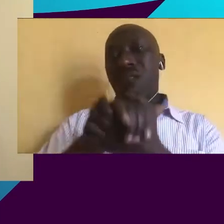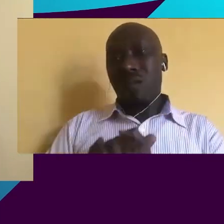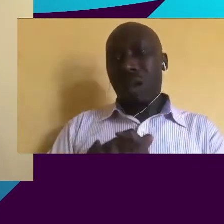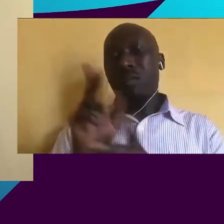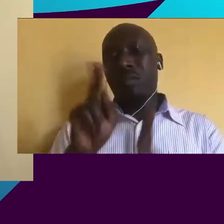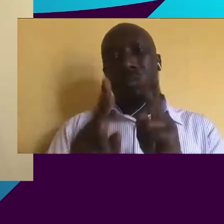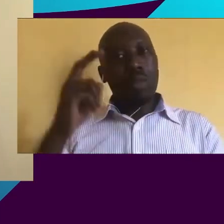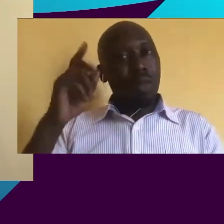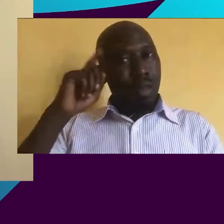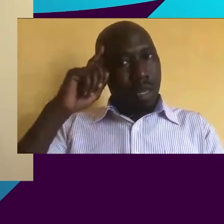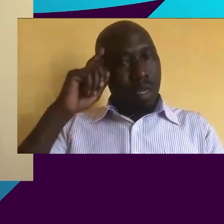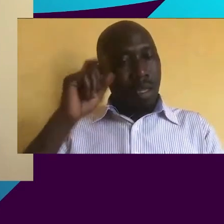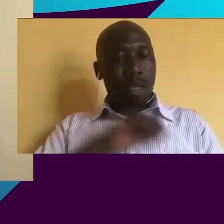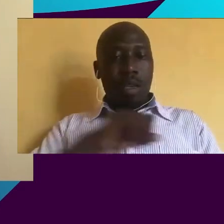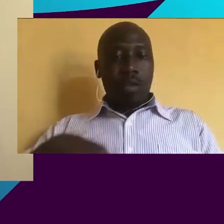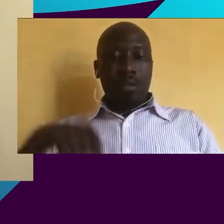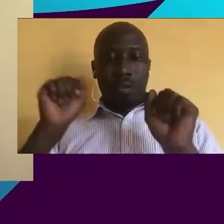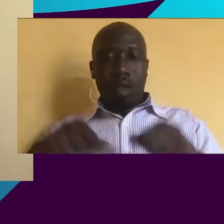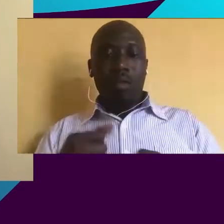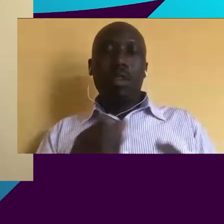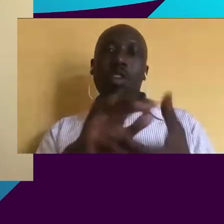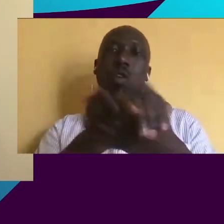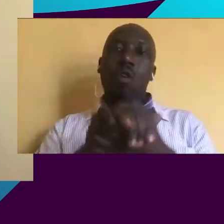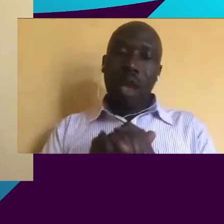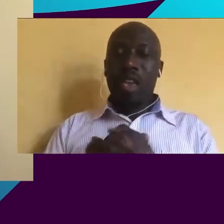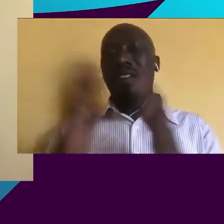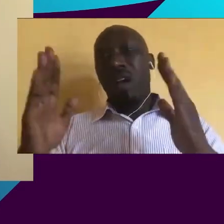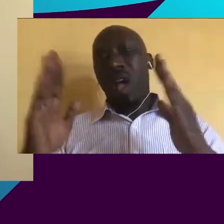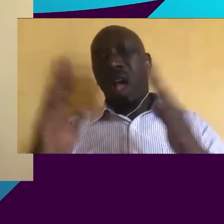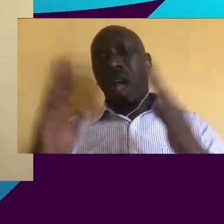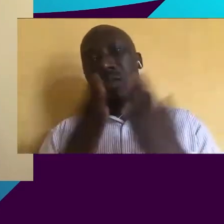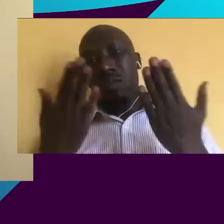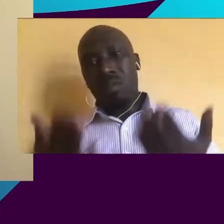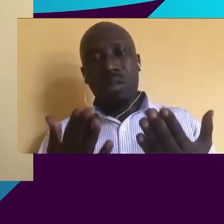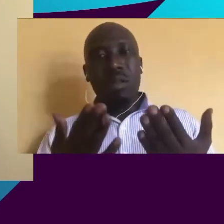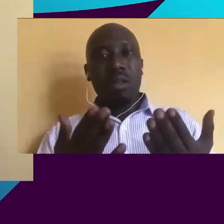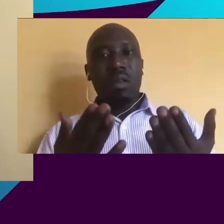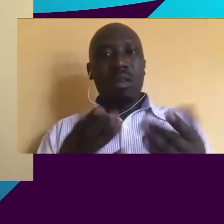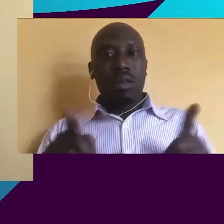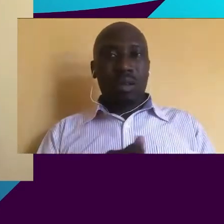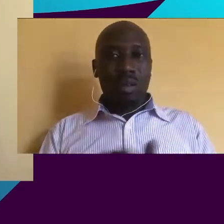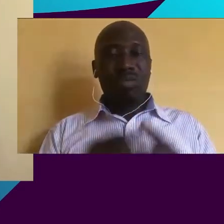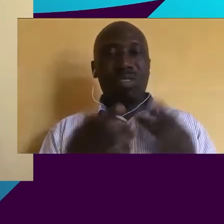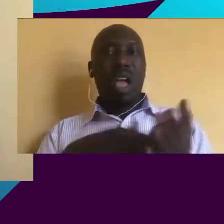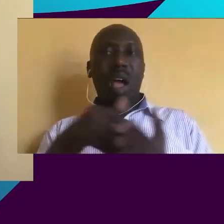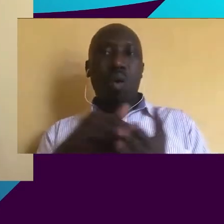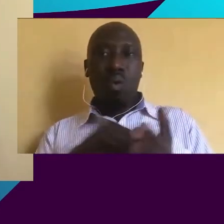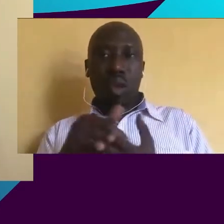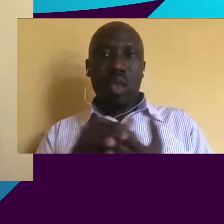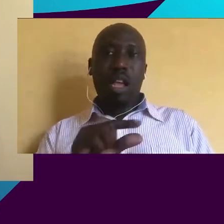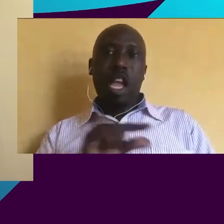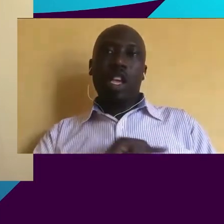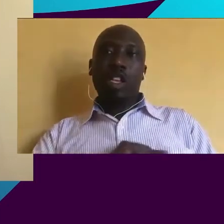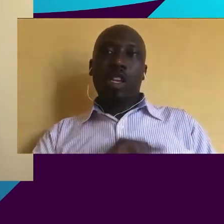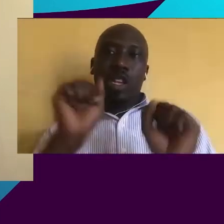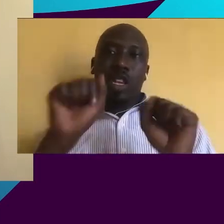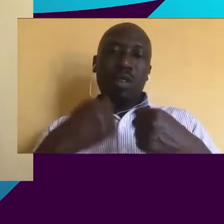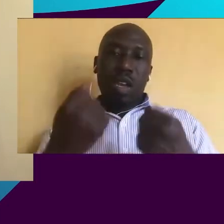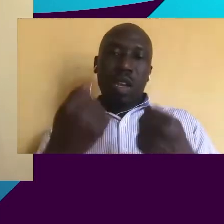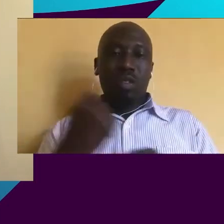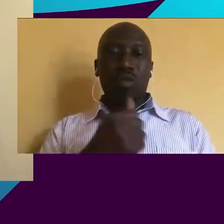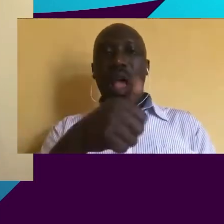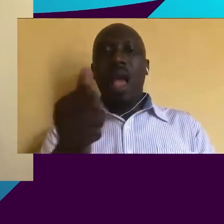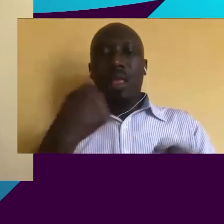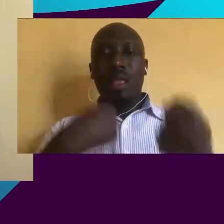to be a wife, like a housewife, like it's a weaker sex. You can do this, you can do that, and also poor